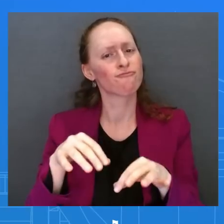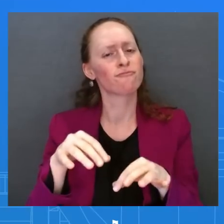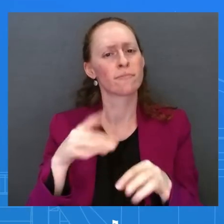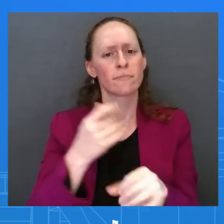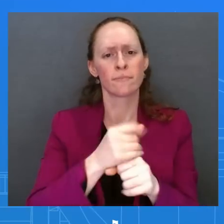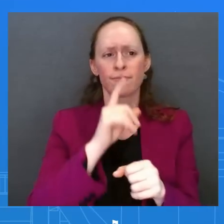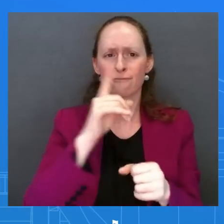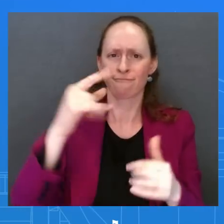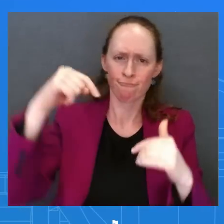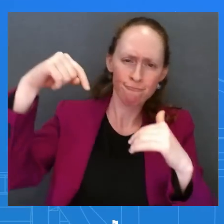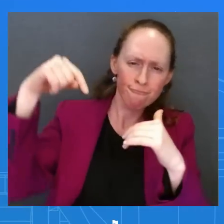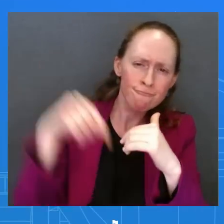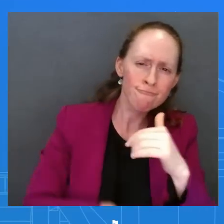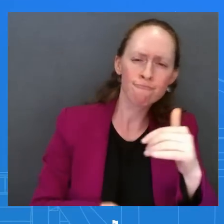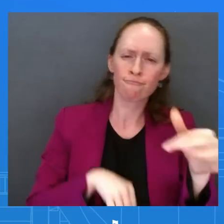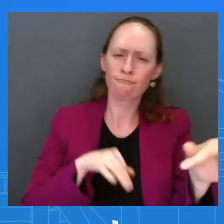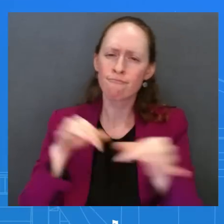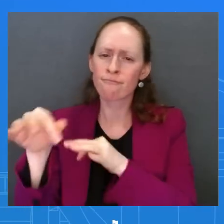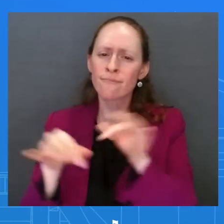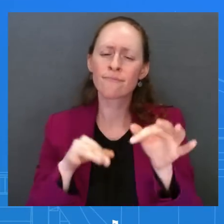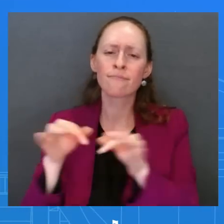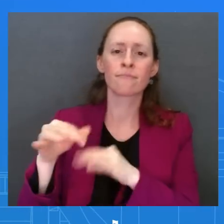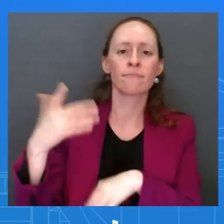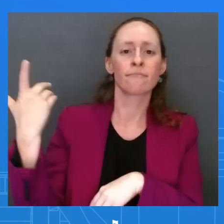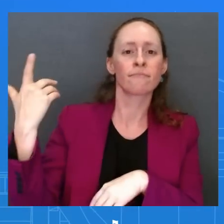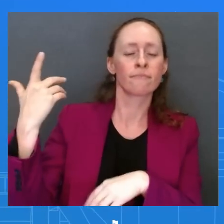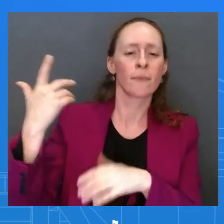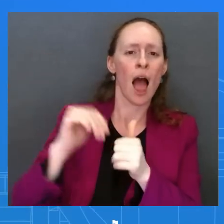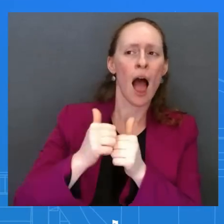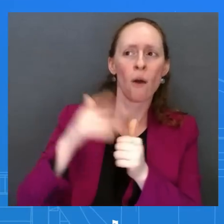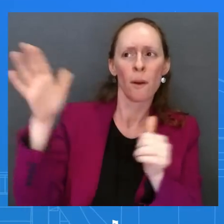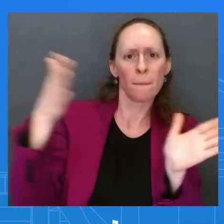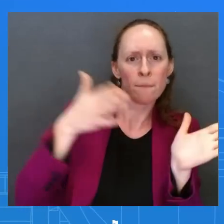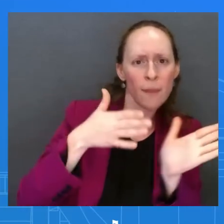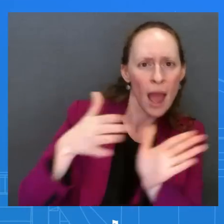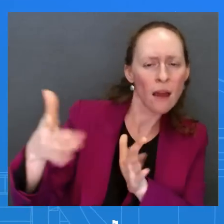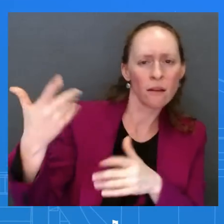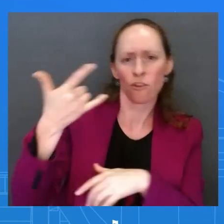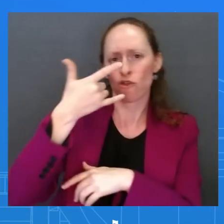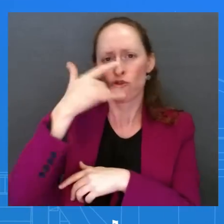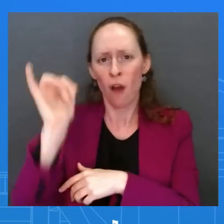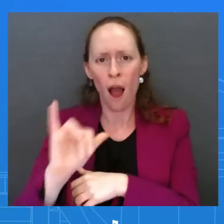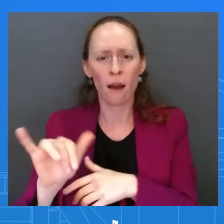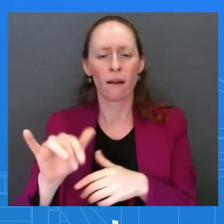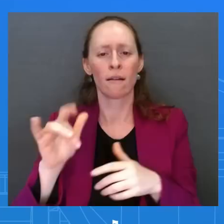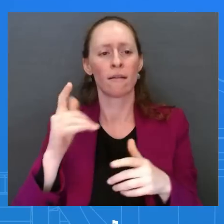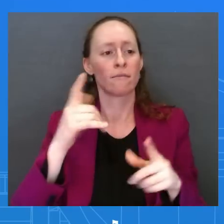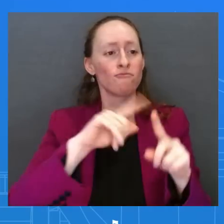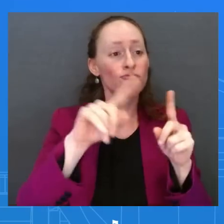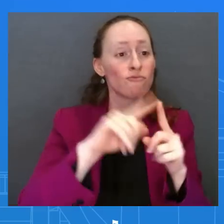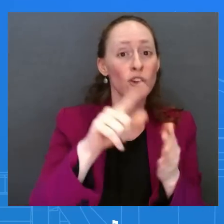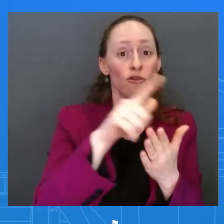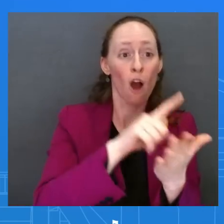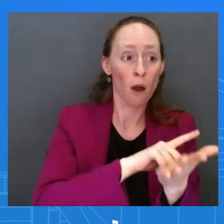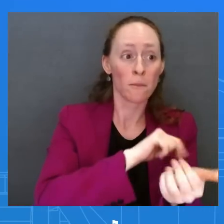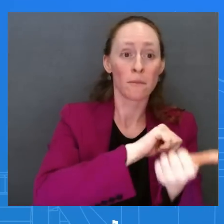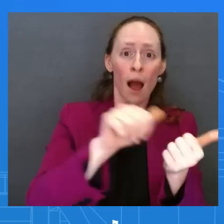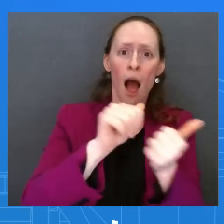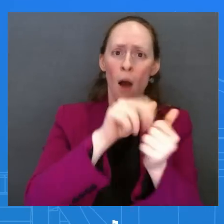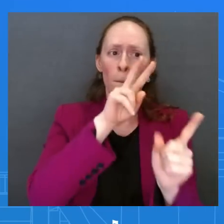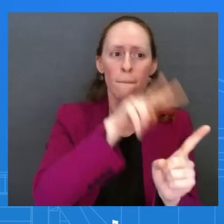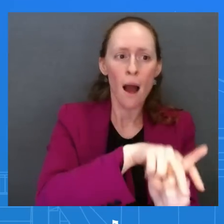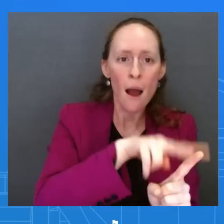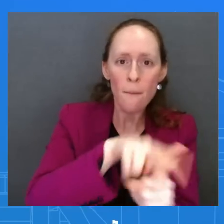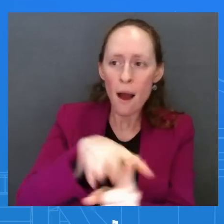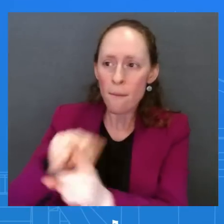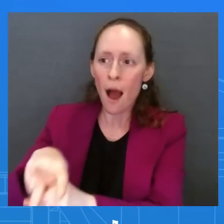about implementing those historic pieces of legislation. And so all of those things go hand in hand. And we believe that that is the vision of